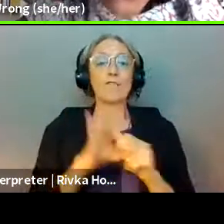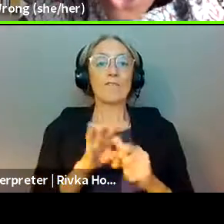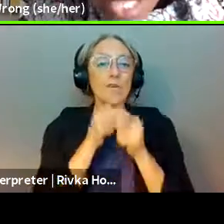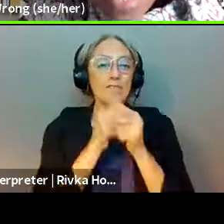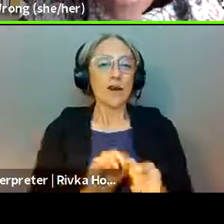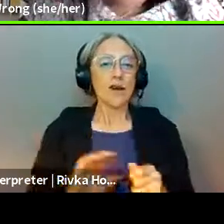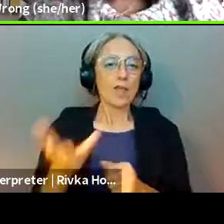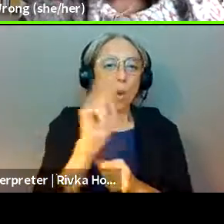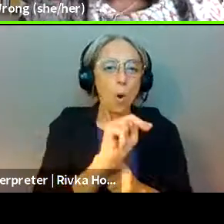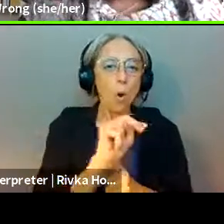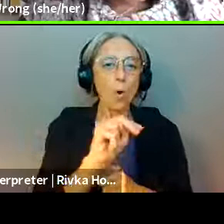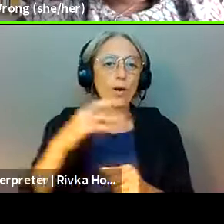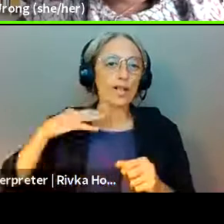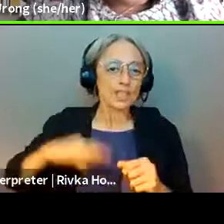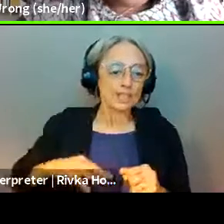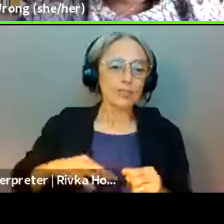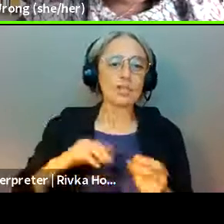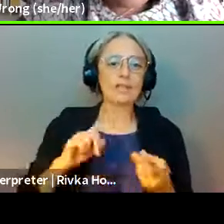collective good.